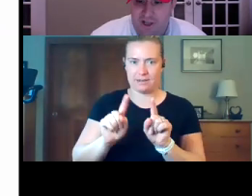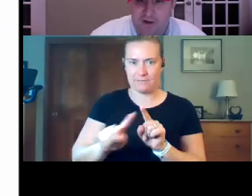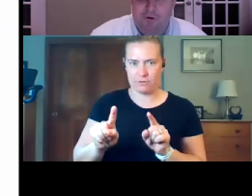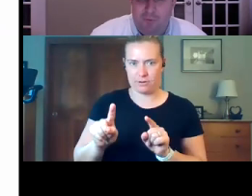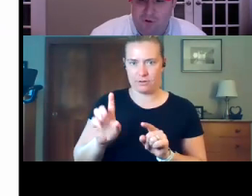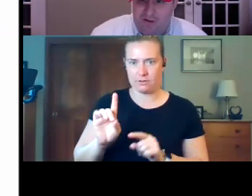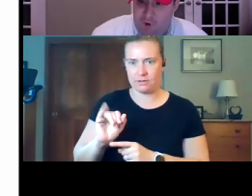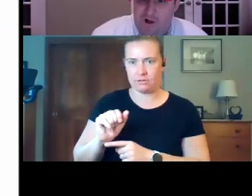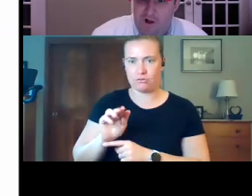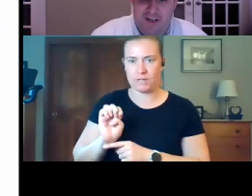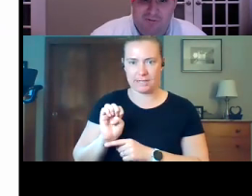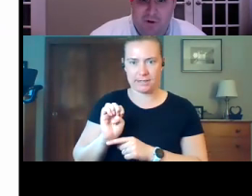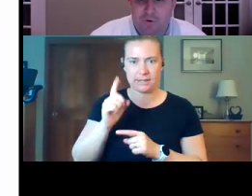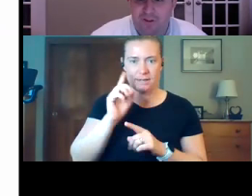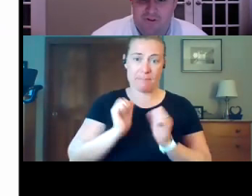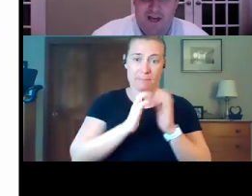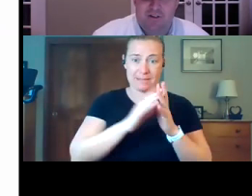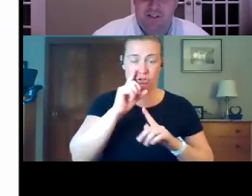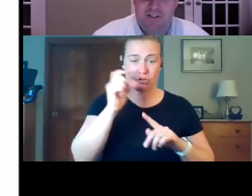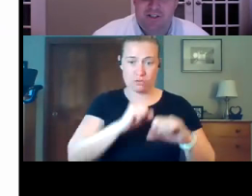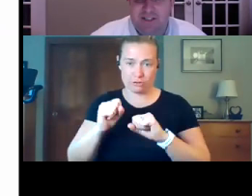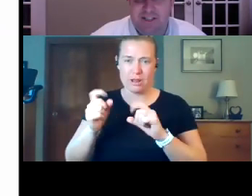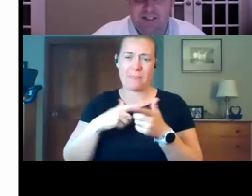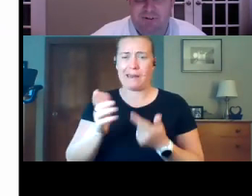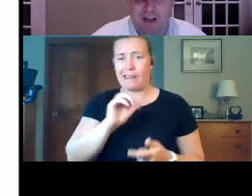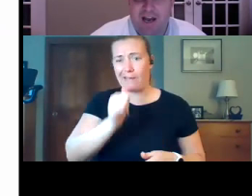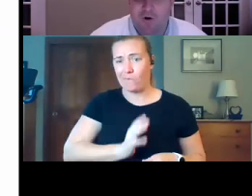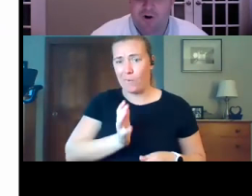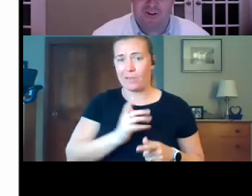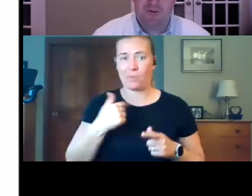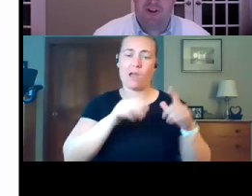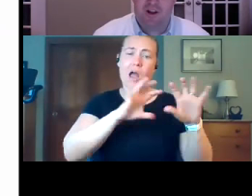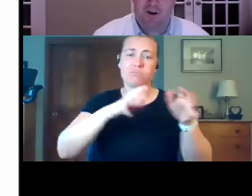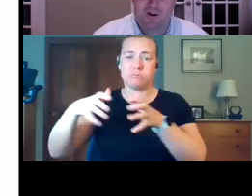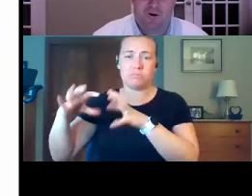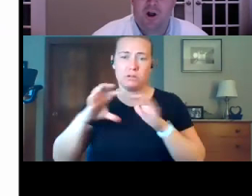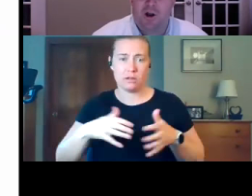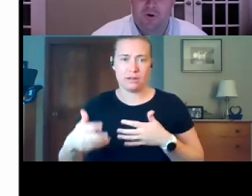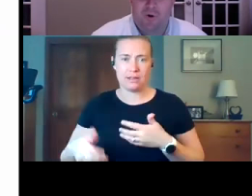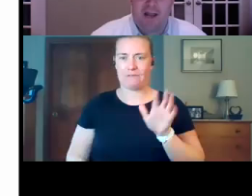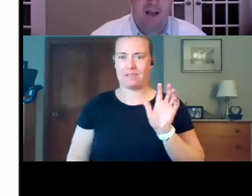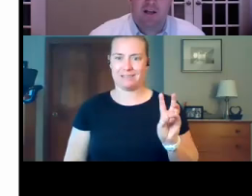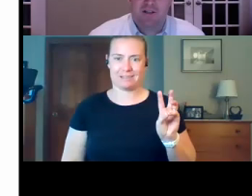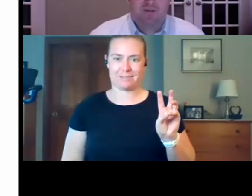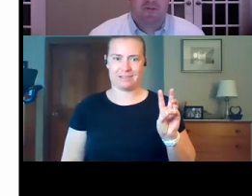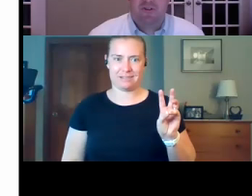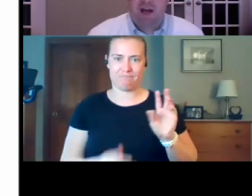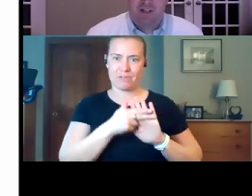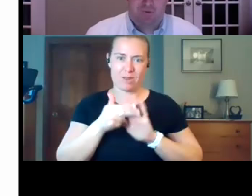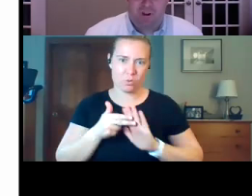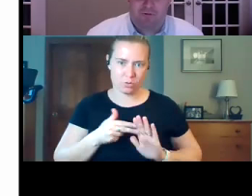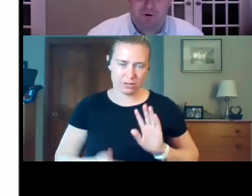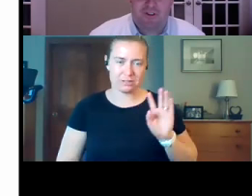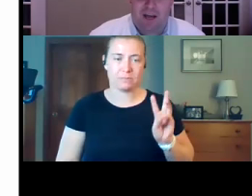just informally, qualitatively grouped these strategies in these 6 different categories that you see here on your right. So some of these